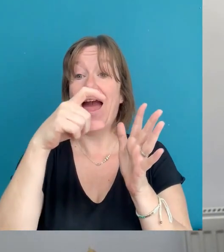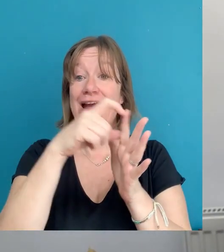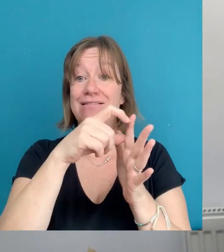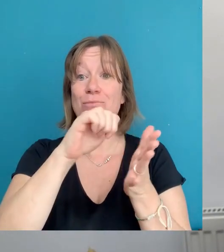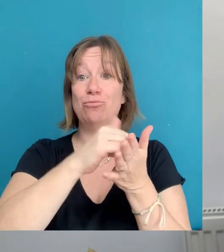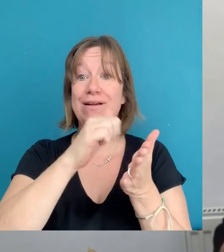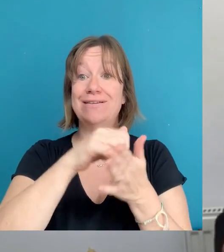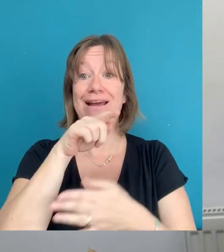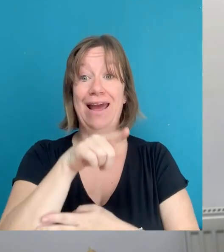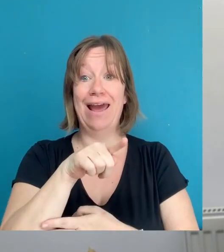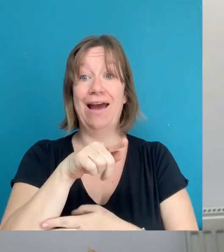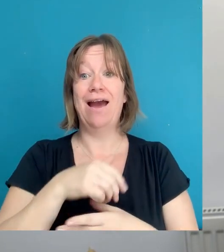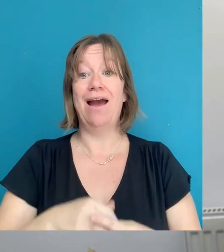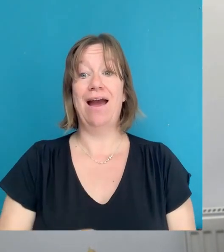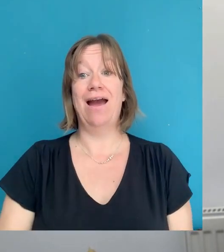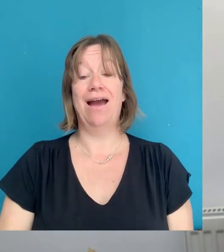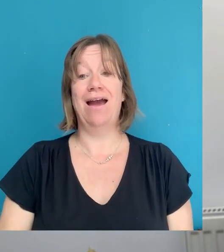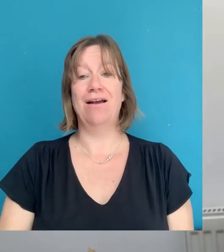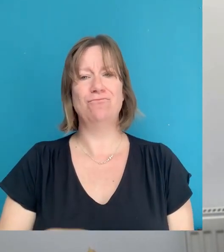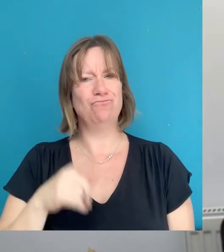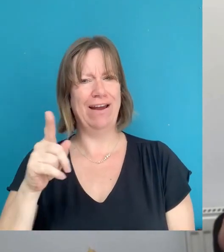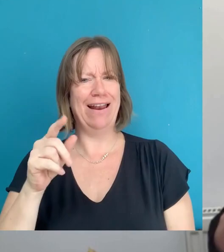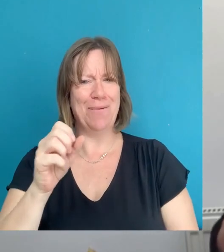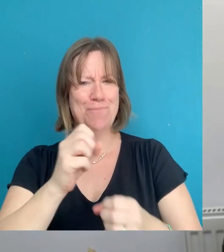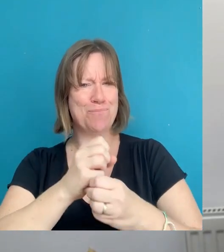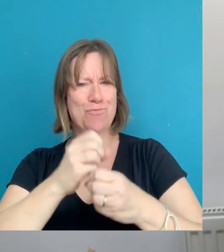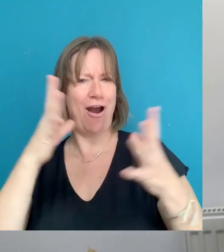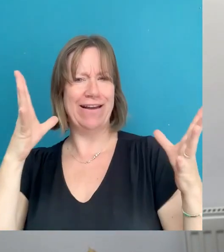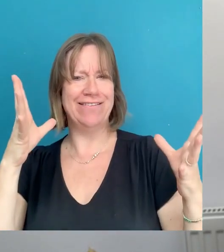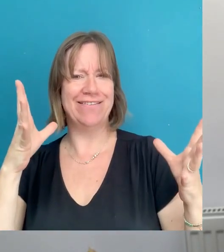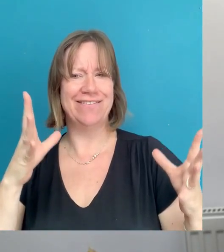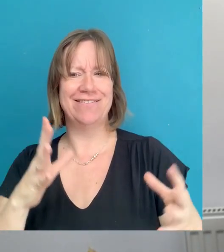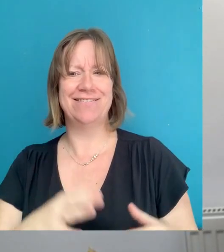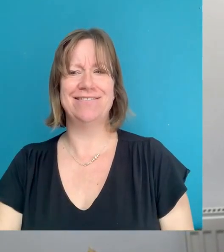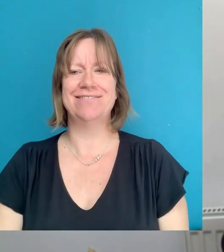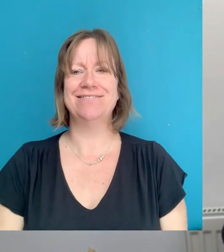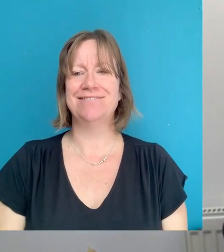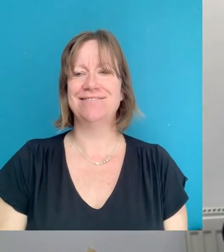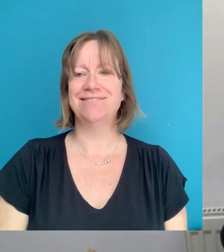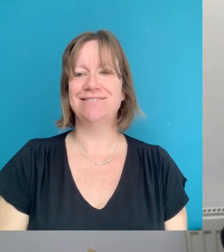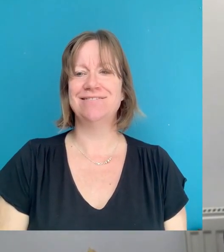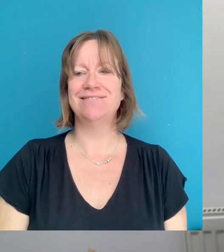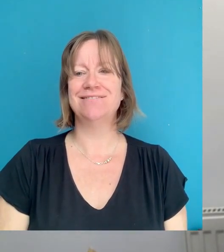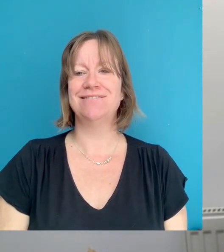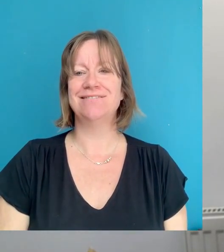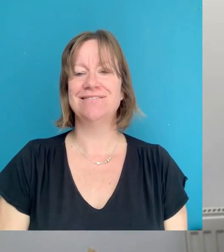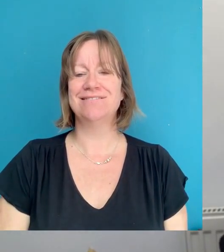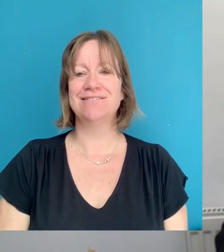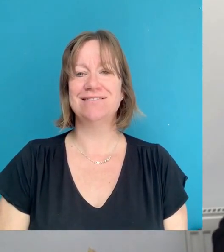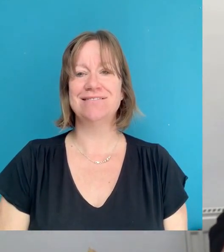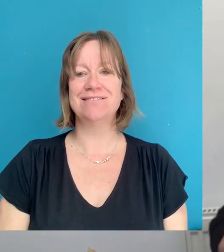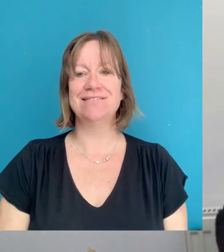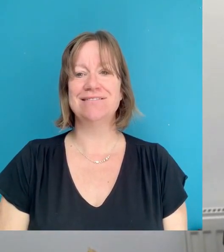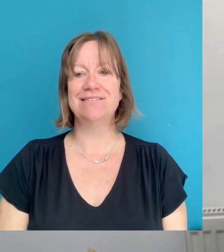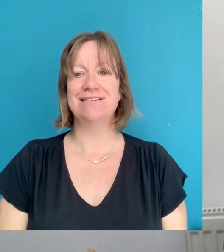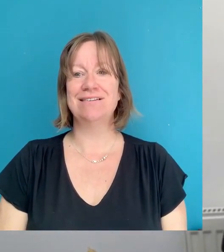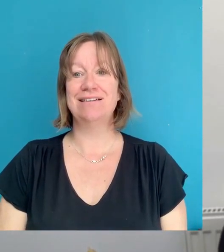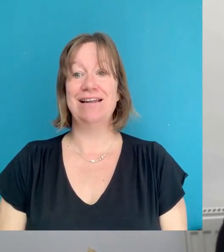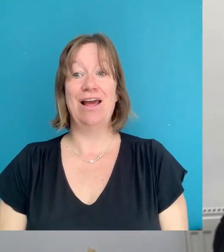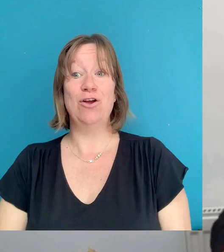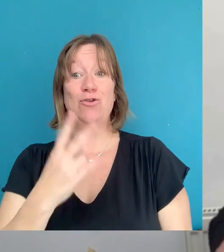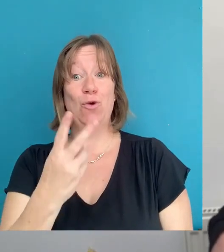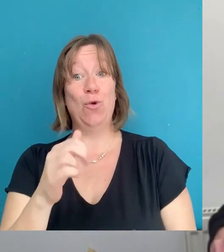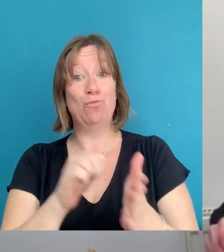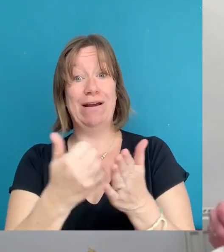hand print here, which will come out really quite vibrant, and